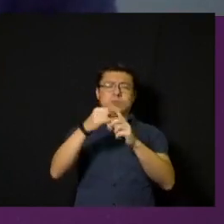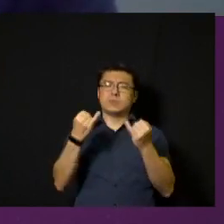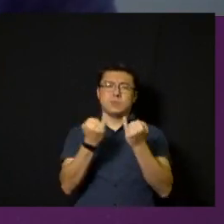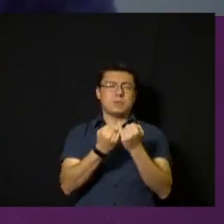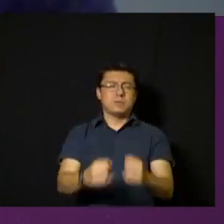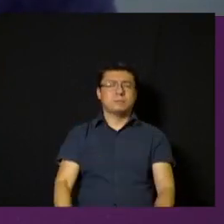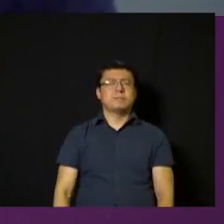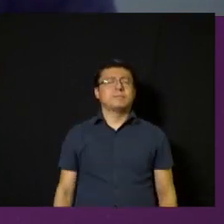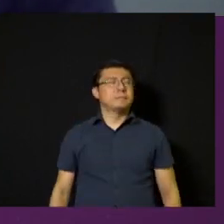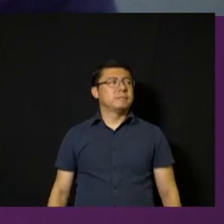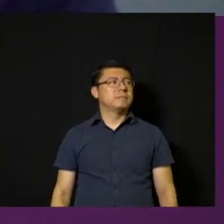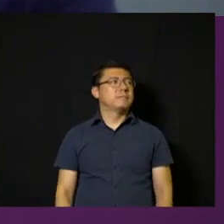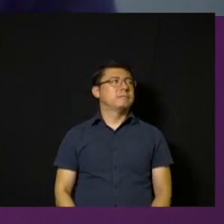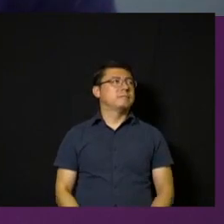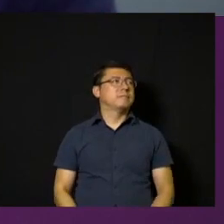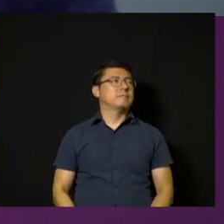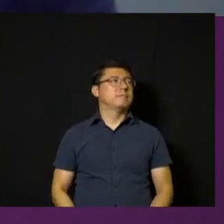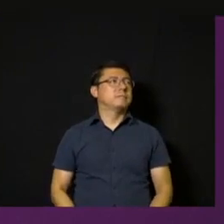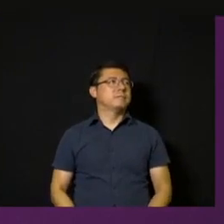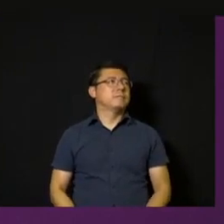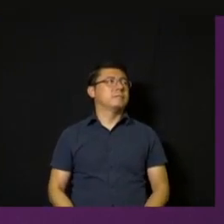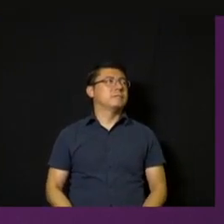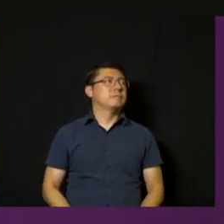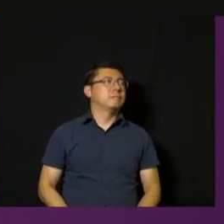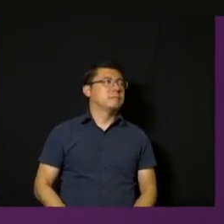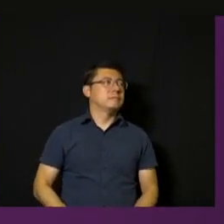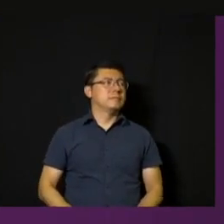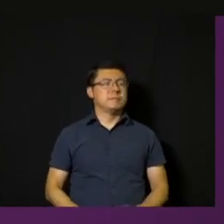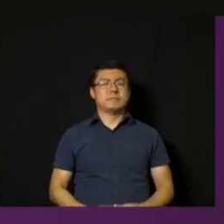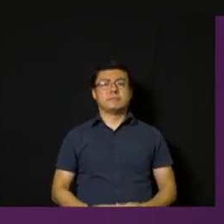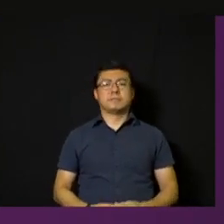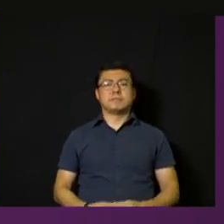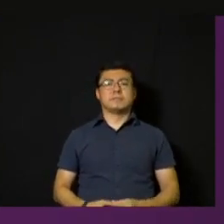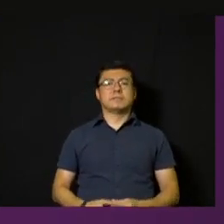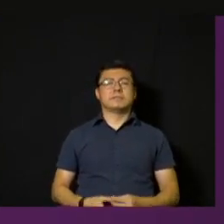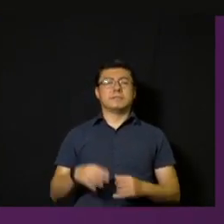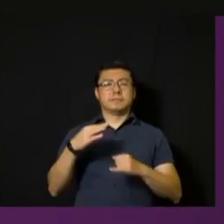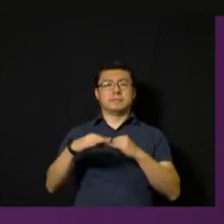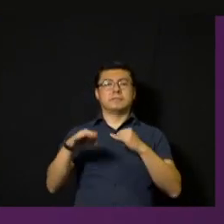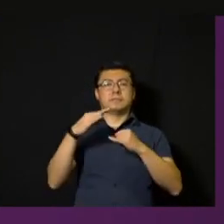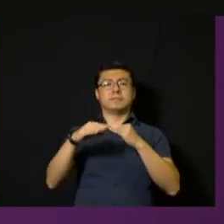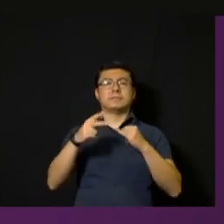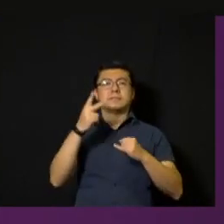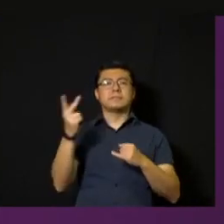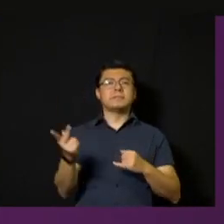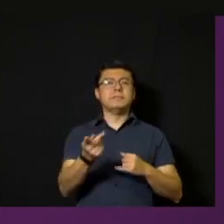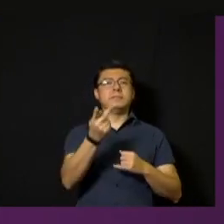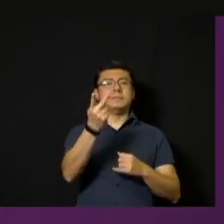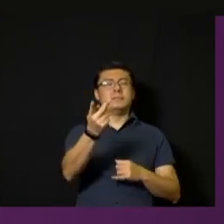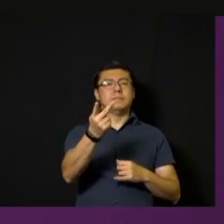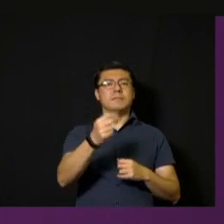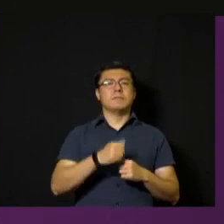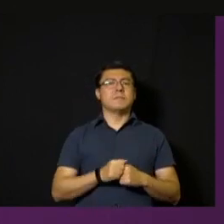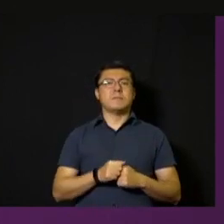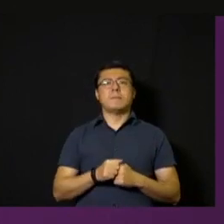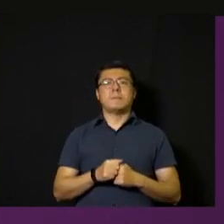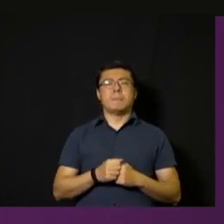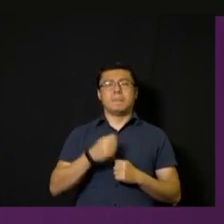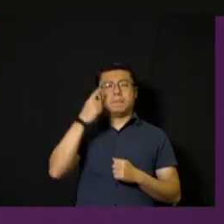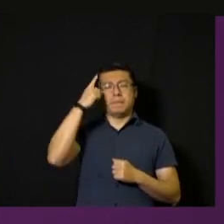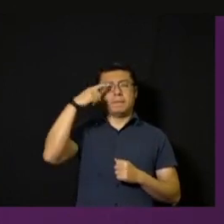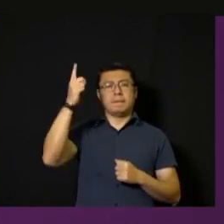us our dreams in turn. Vamos a terminar este panel, chicos, We will con una pregunta. finish this panel with this last question, very